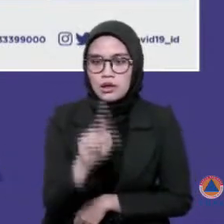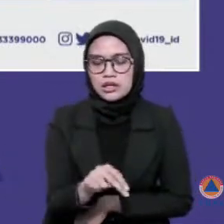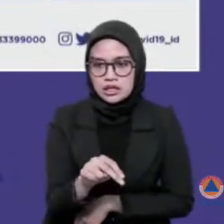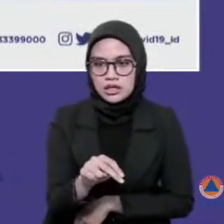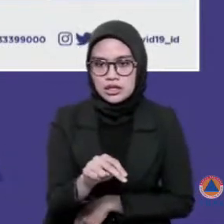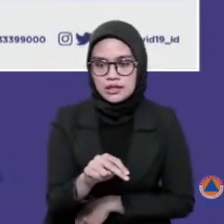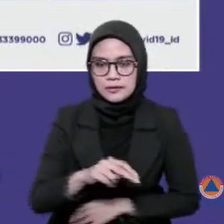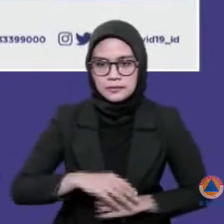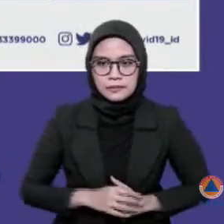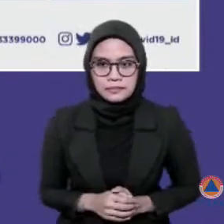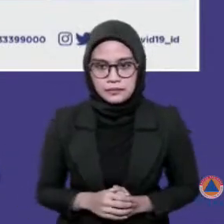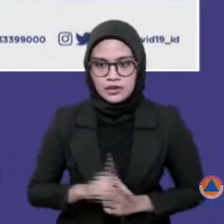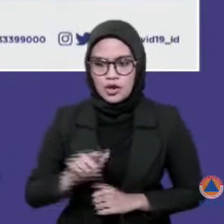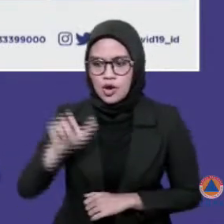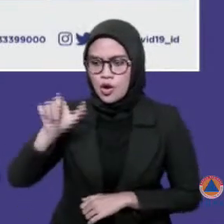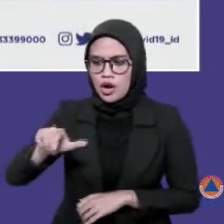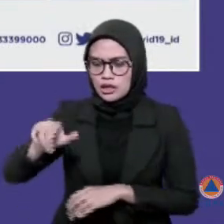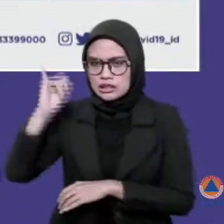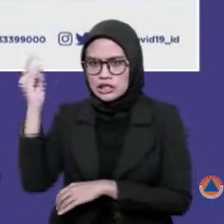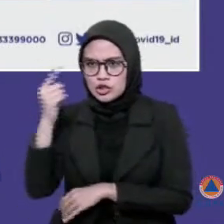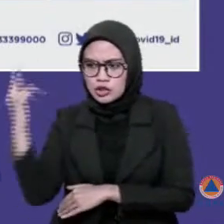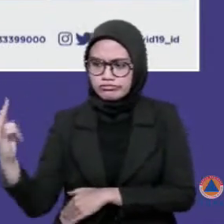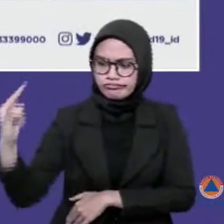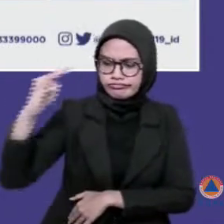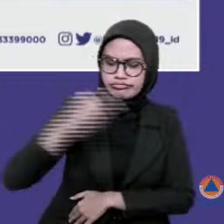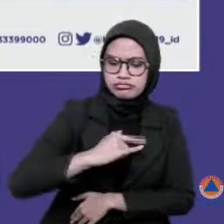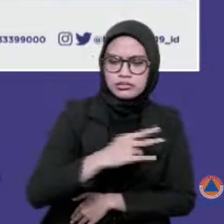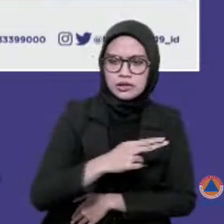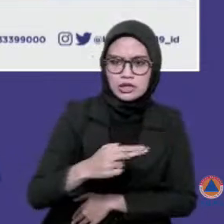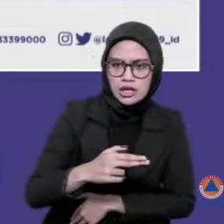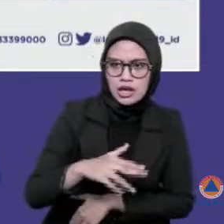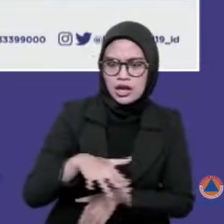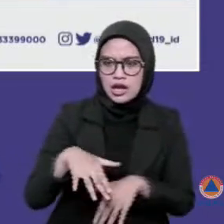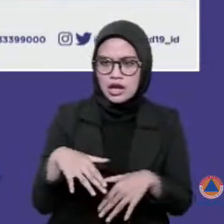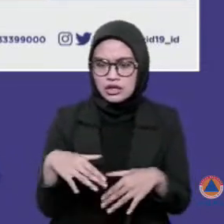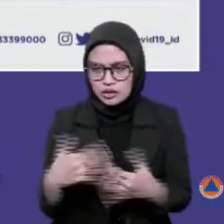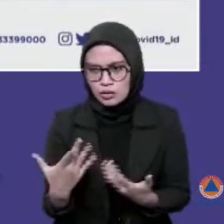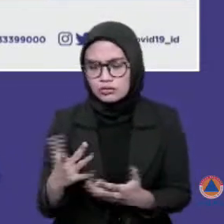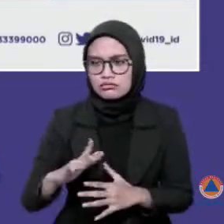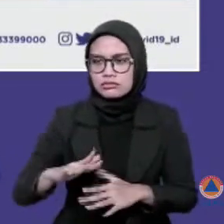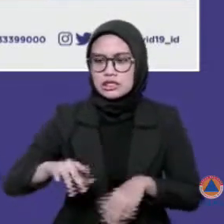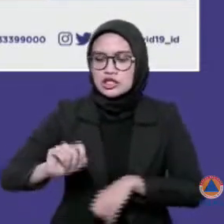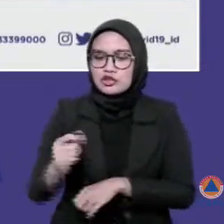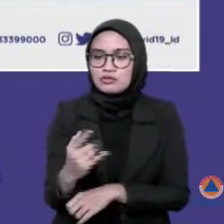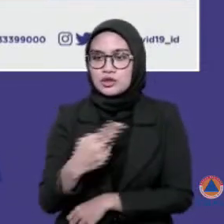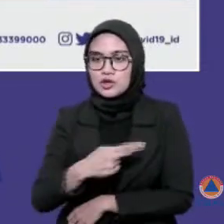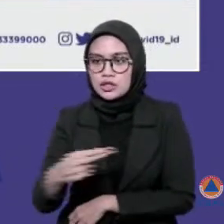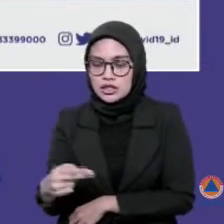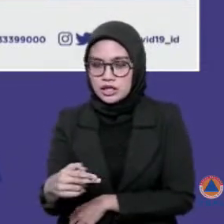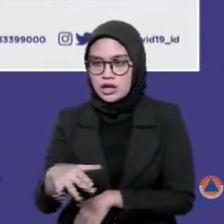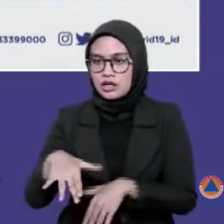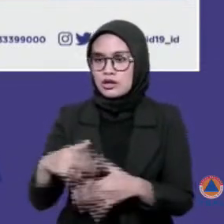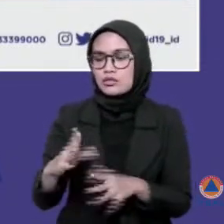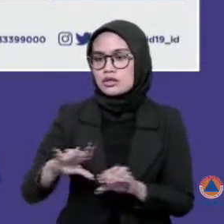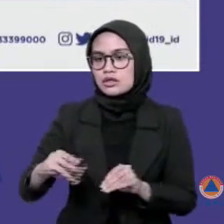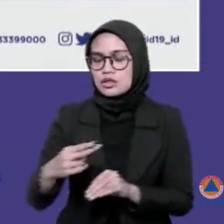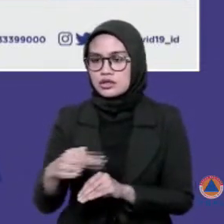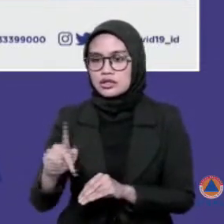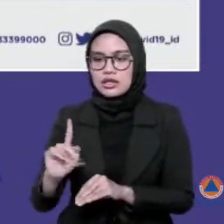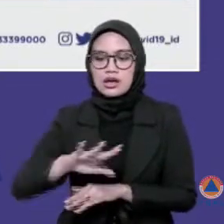on international travelers who live or have a history of stopping in Southern African